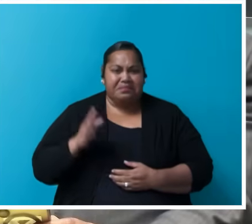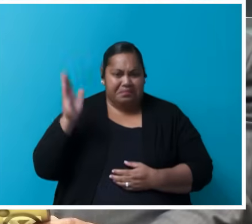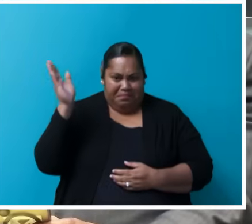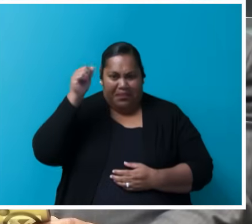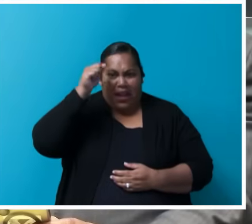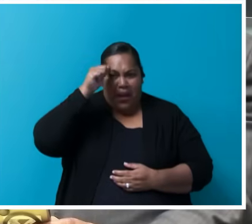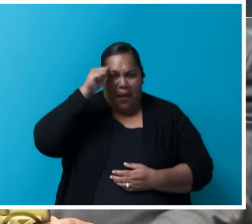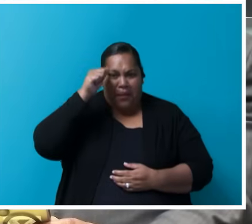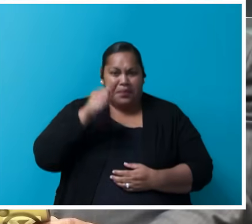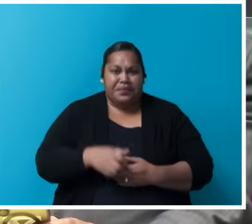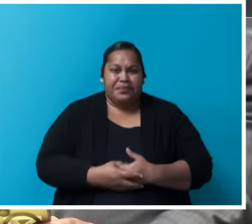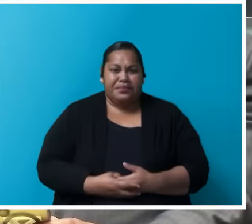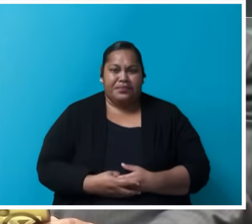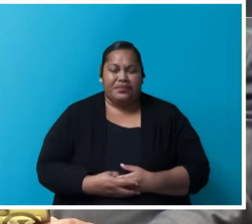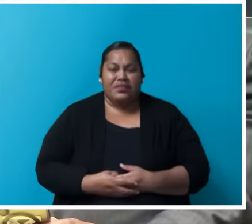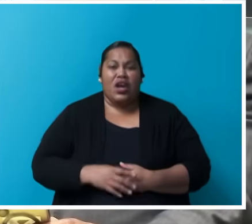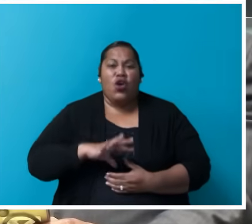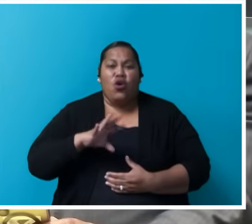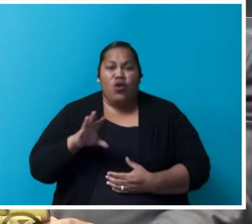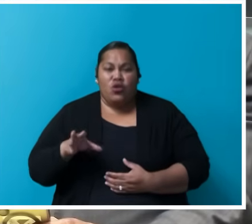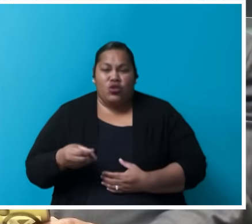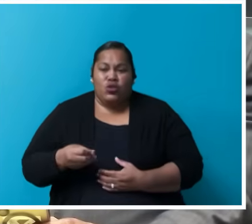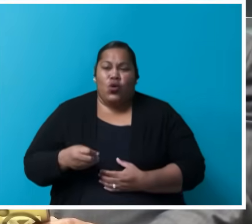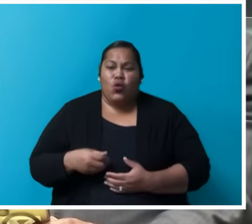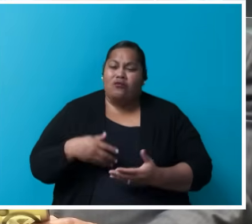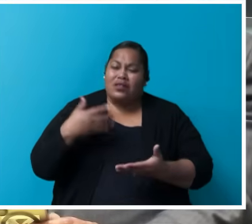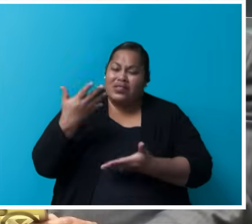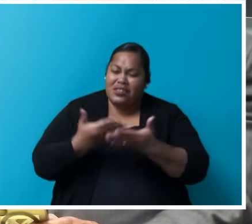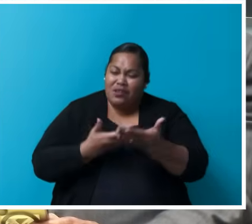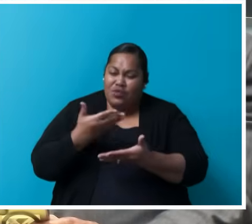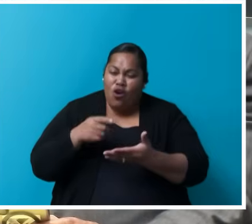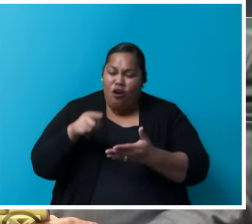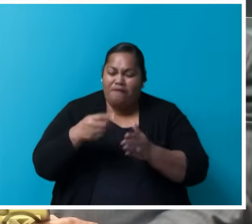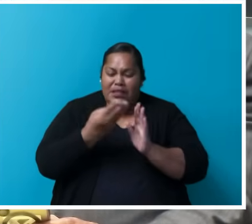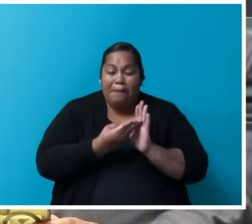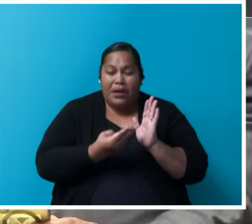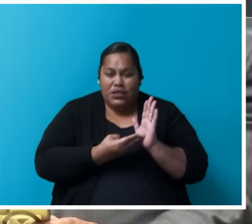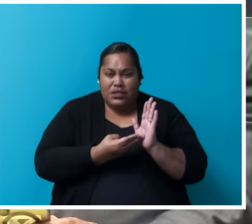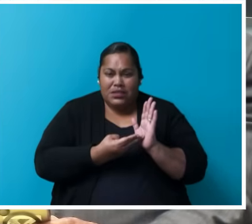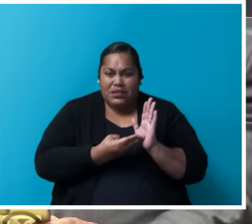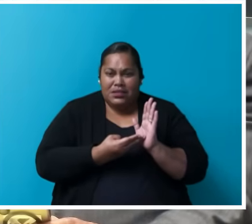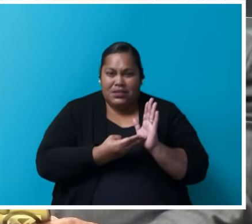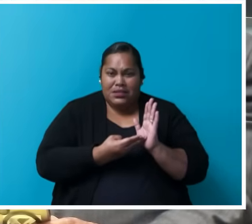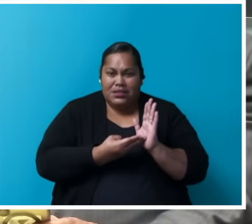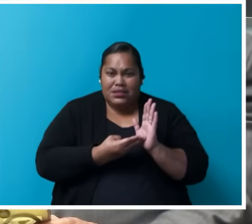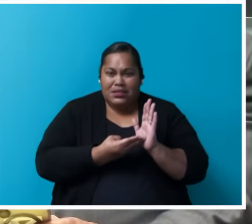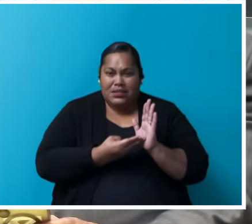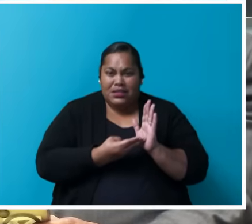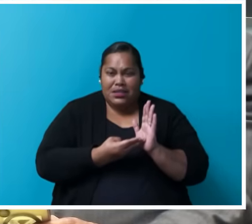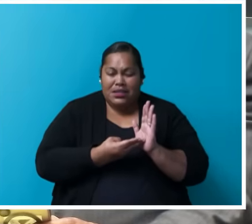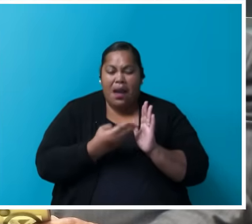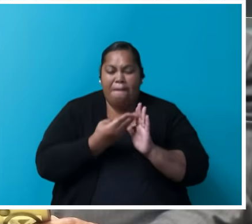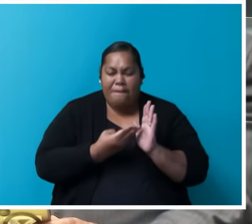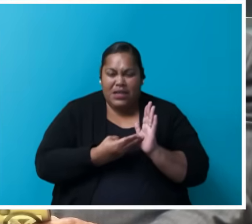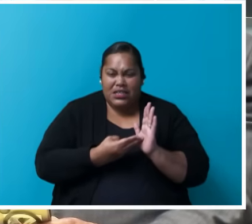know. So the description of the panic budget, the budget is